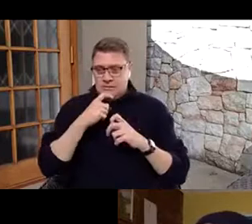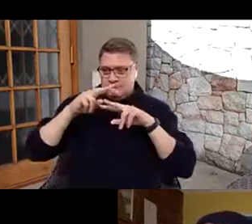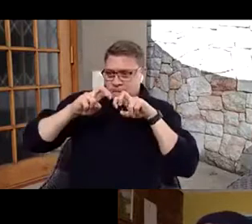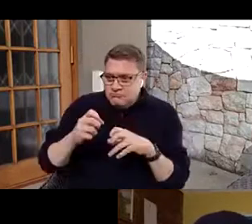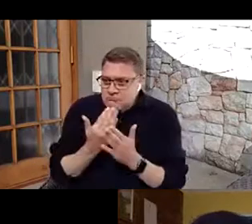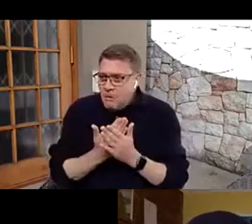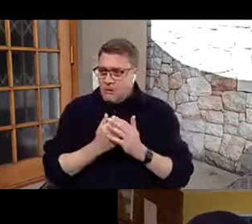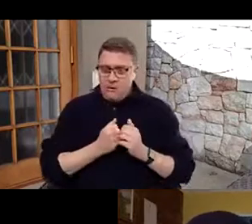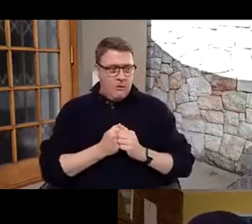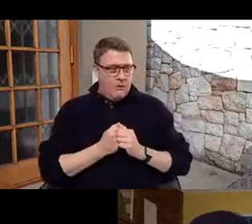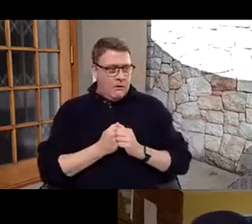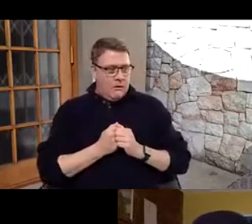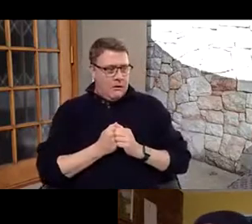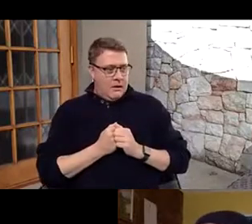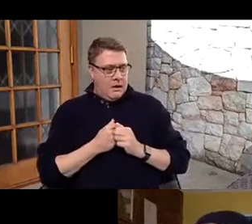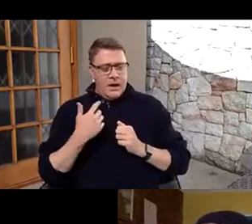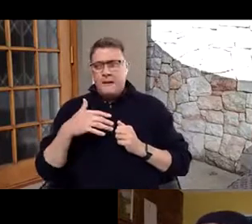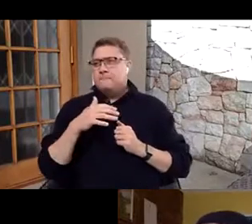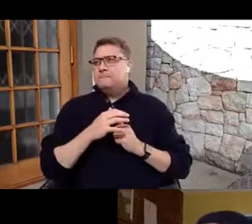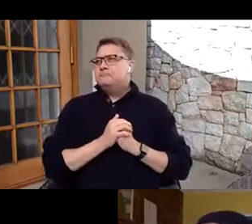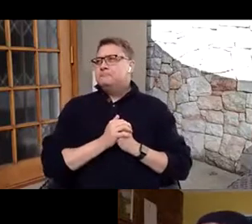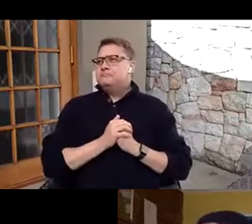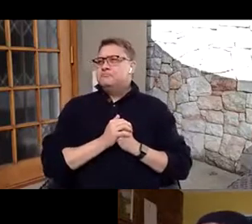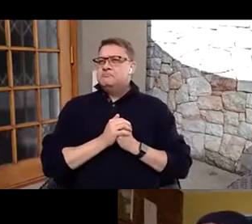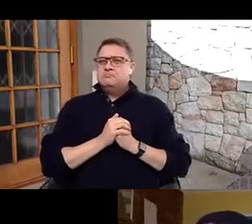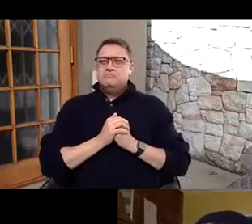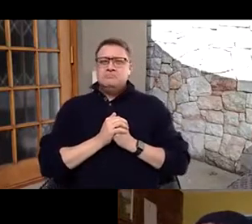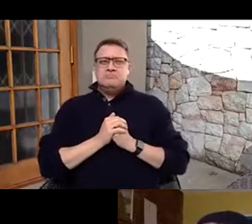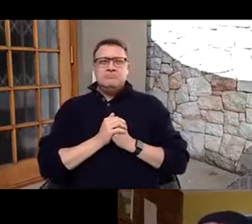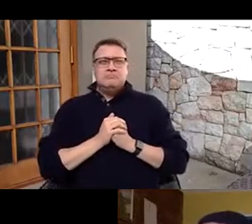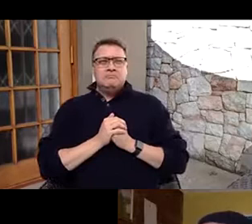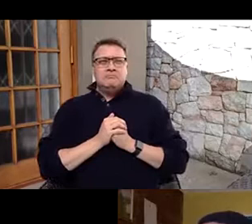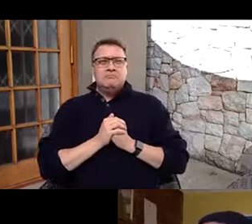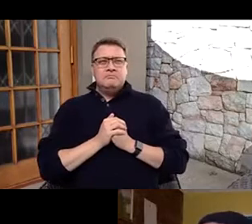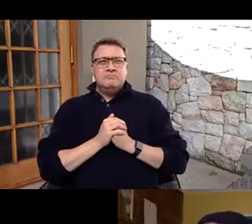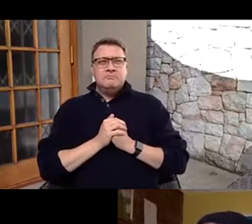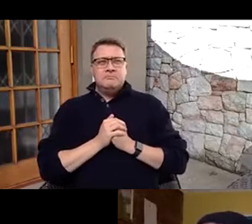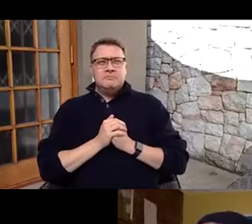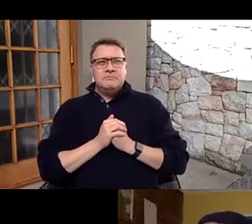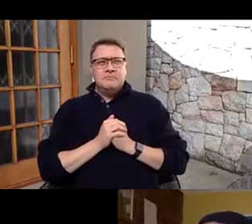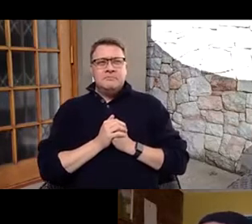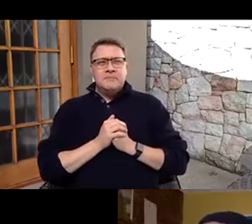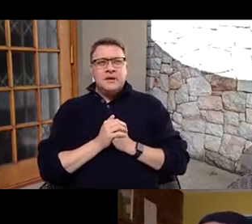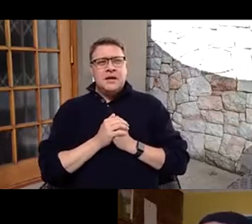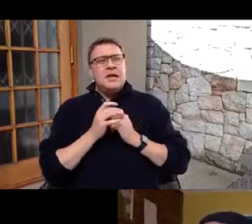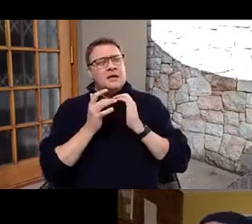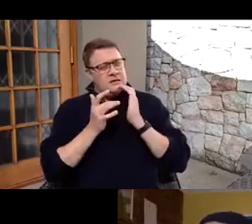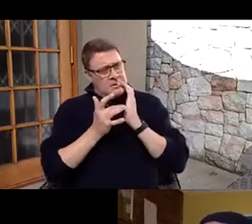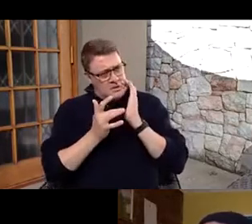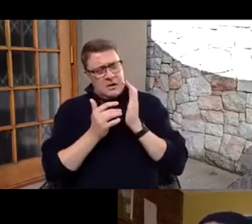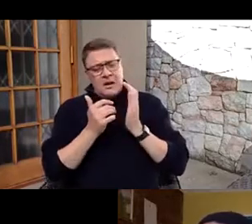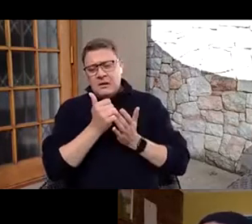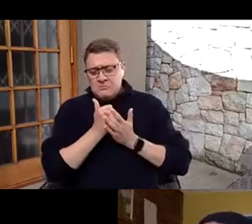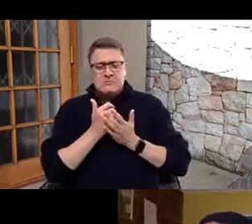the nth degree. Um, a lot of times, you know, I,